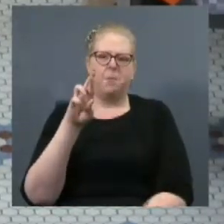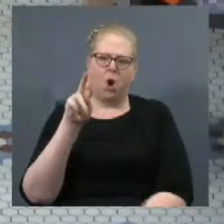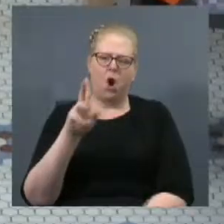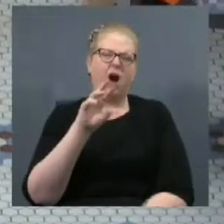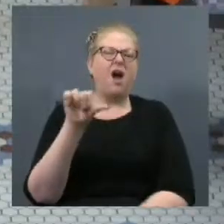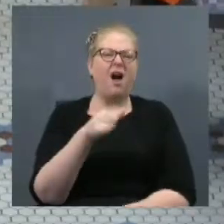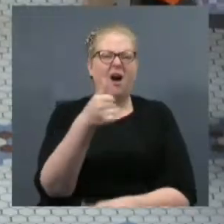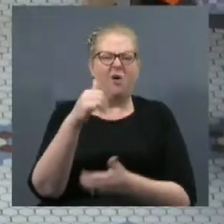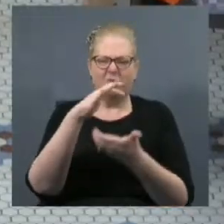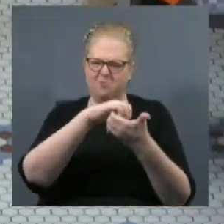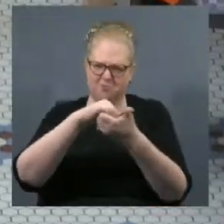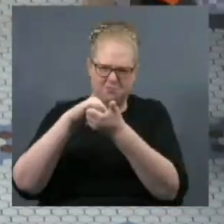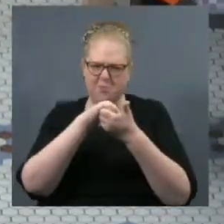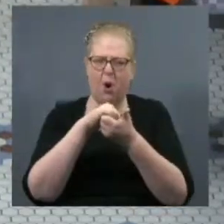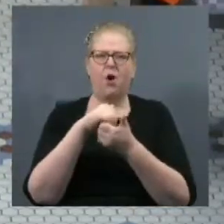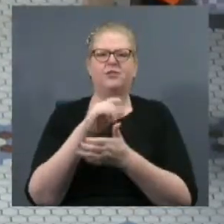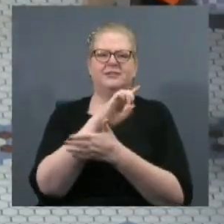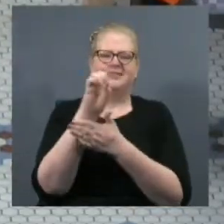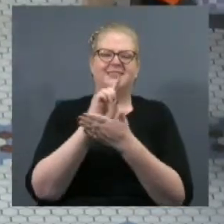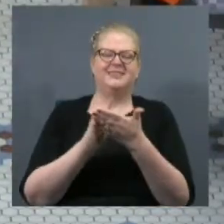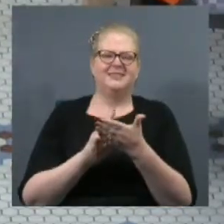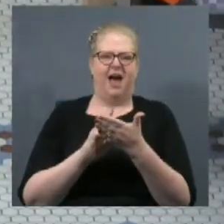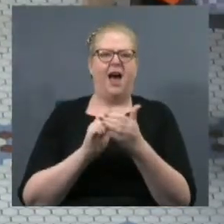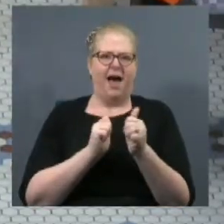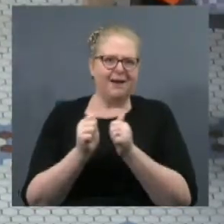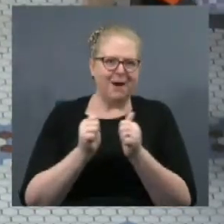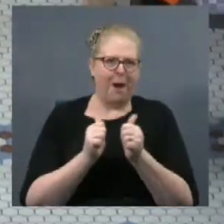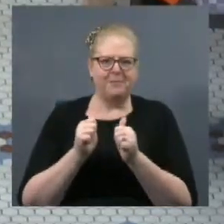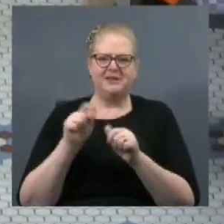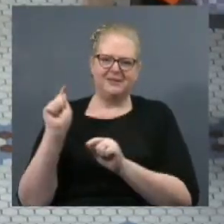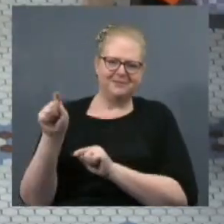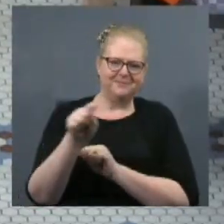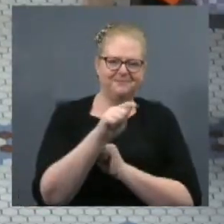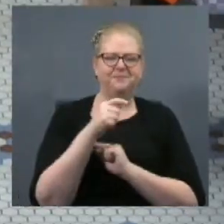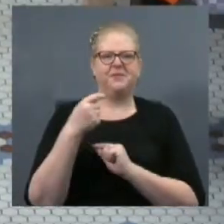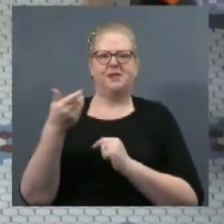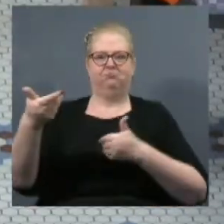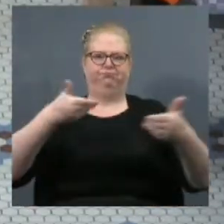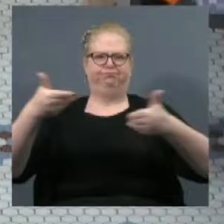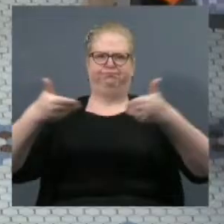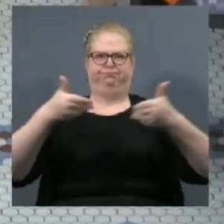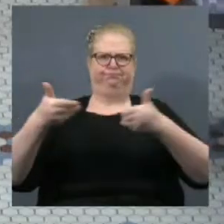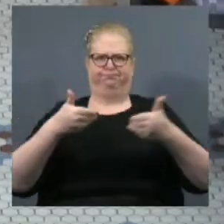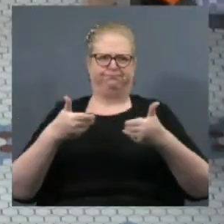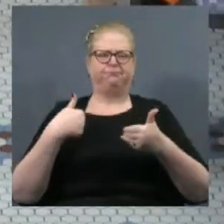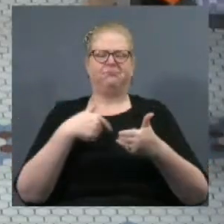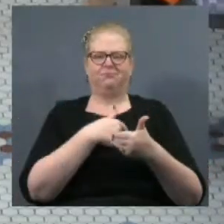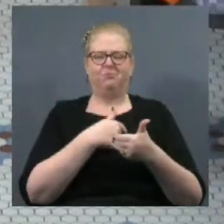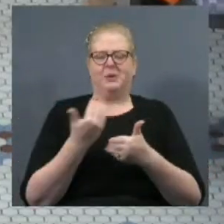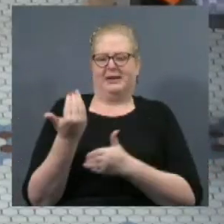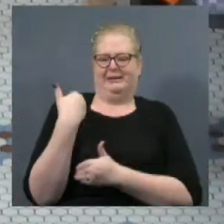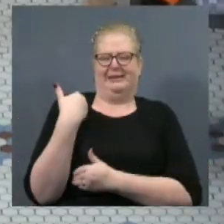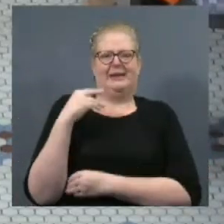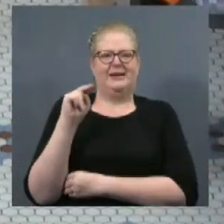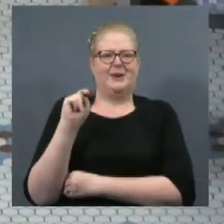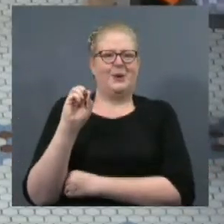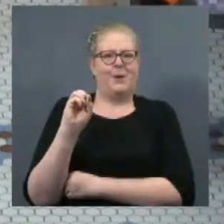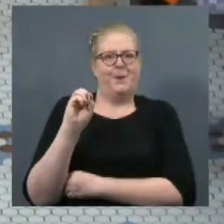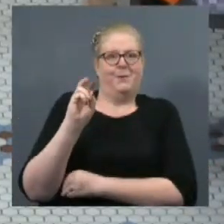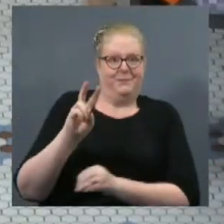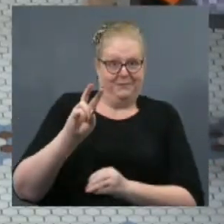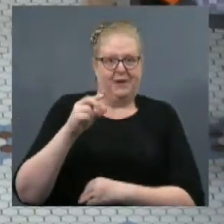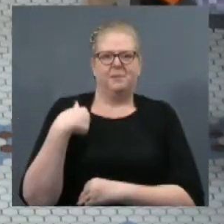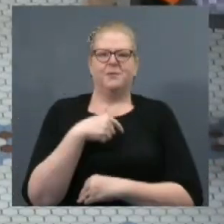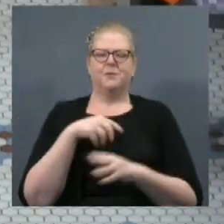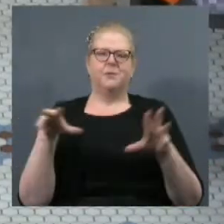a design competition. We had multiple entries for that, and then last November, we had a